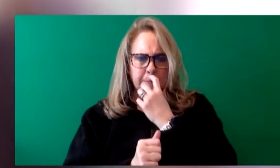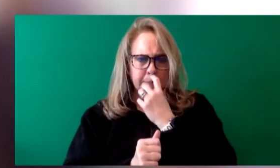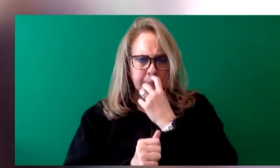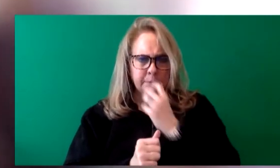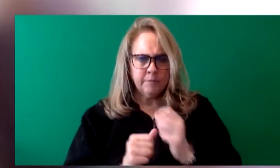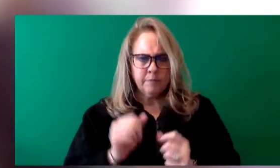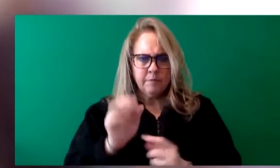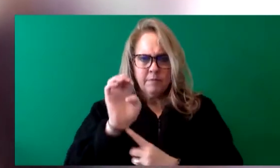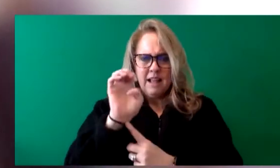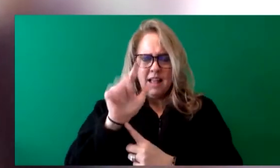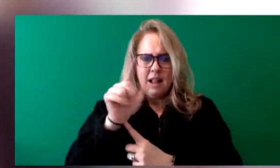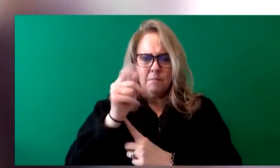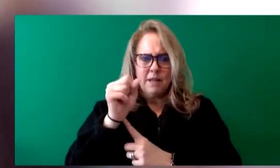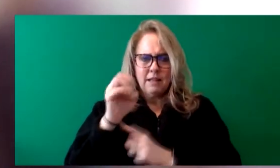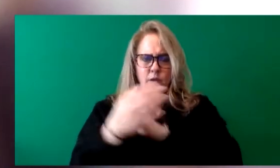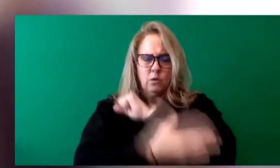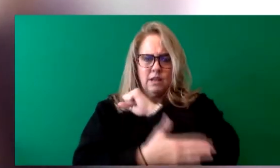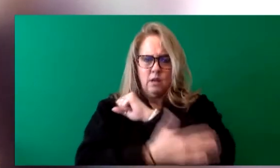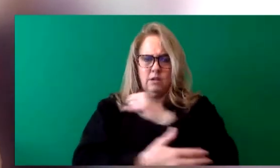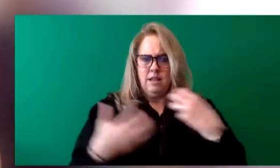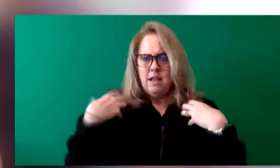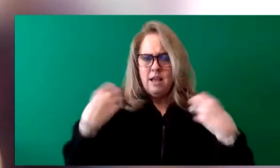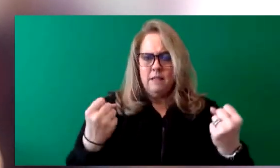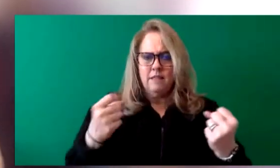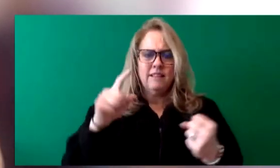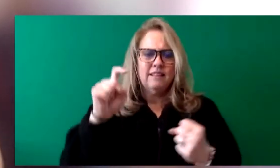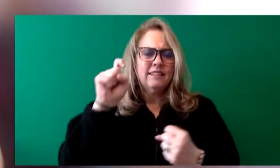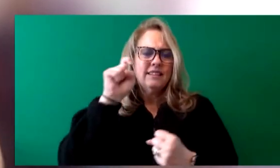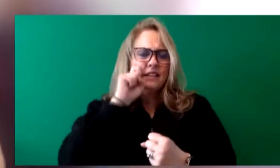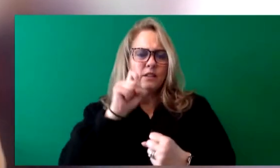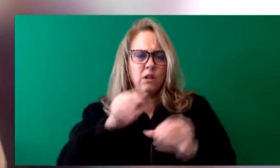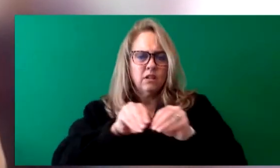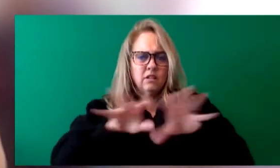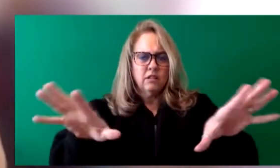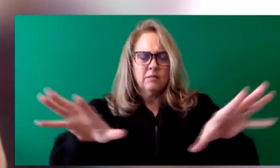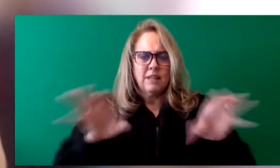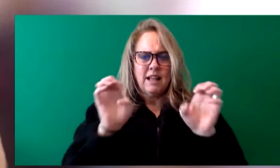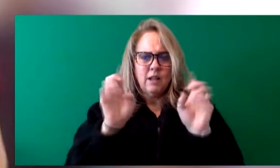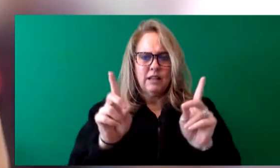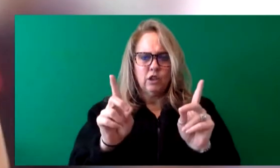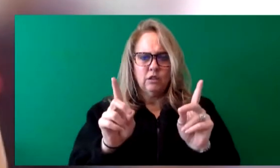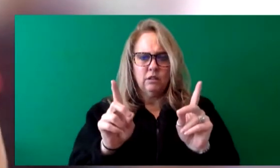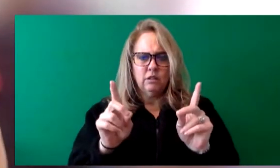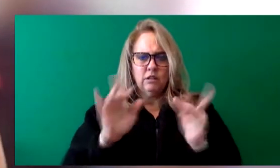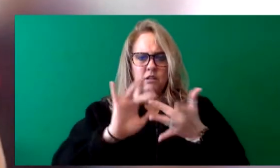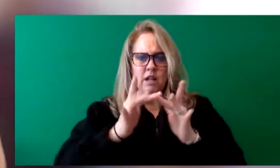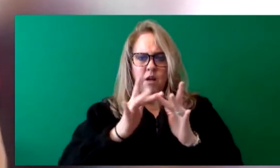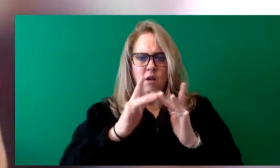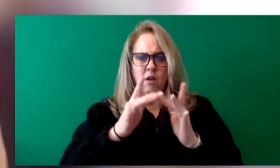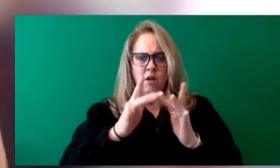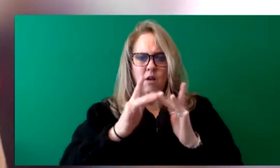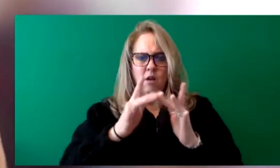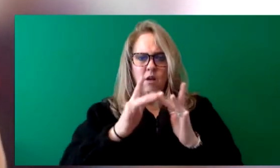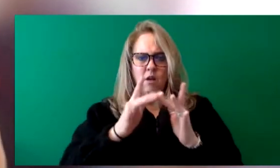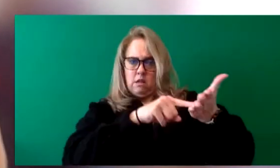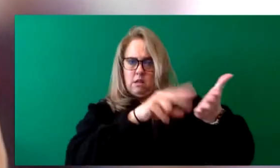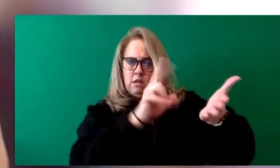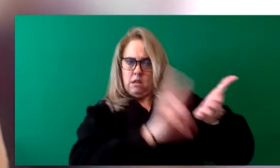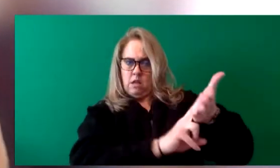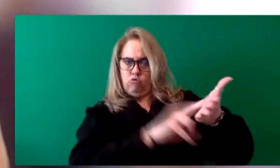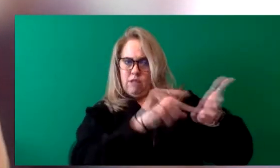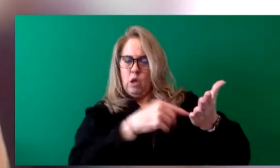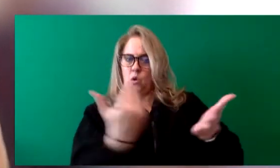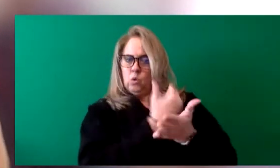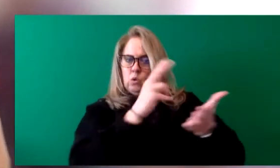the El Paso County Public Health Sexually Transmitted Infection Education and Outreach Contract. This one is a new